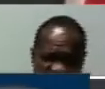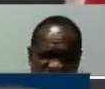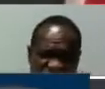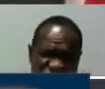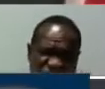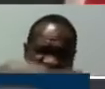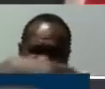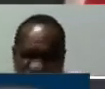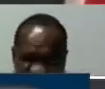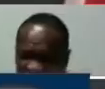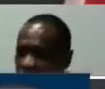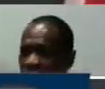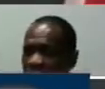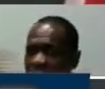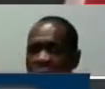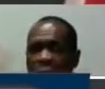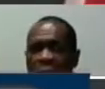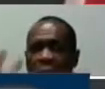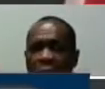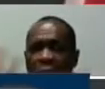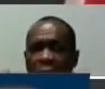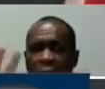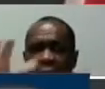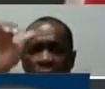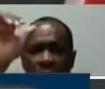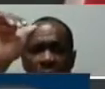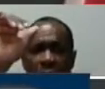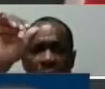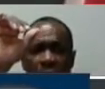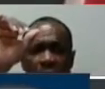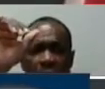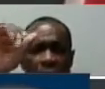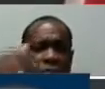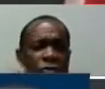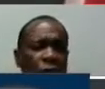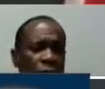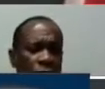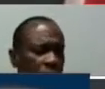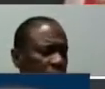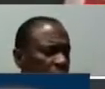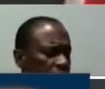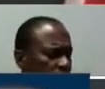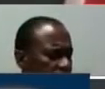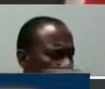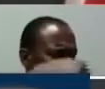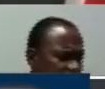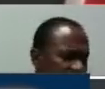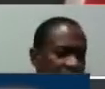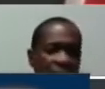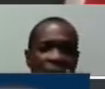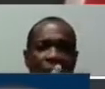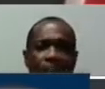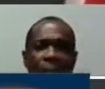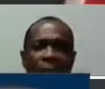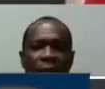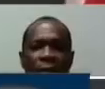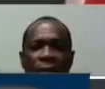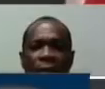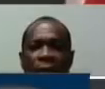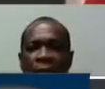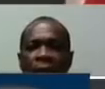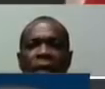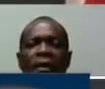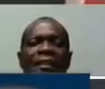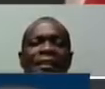Gates magnetic strip into you, or force you to not get into heaven when you pass the pearly gates. A bell will